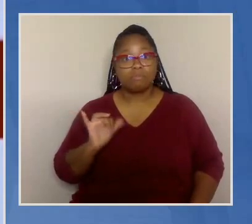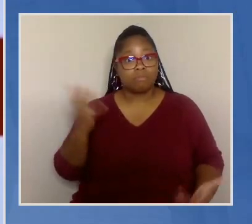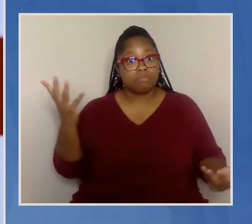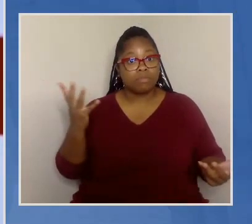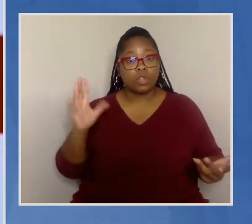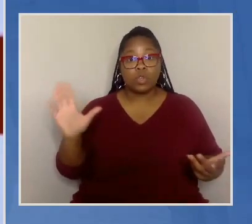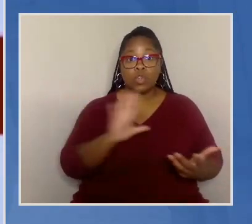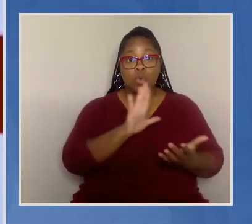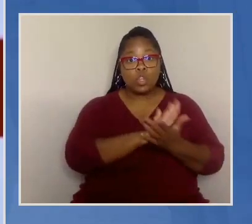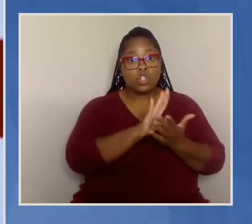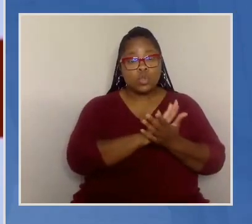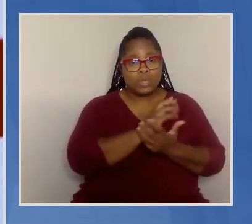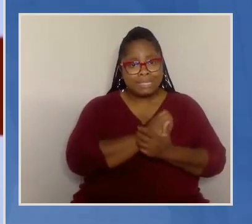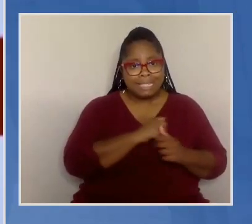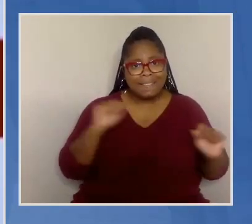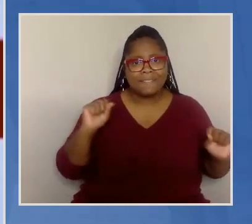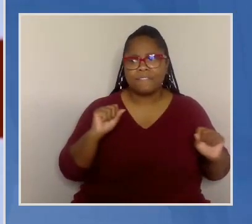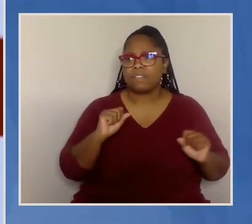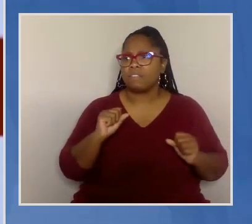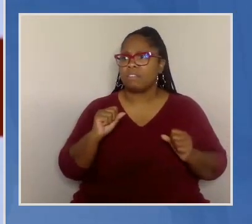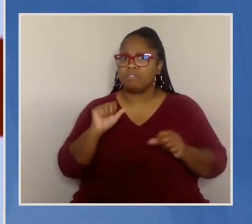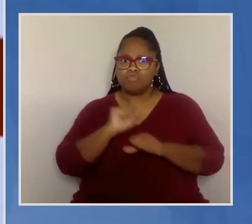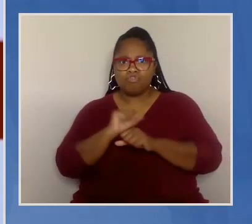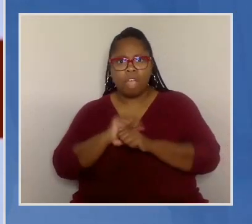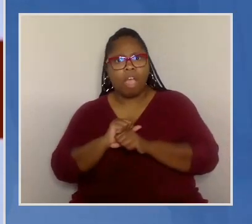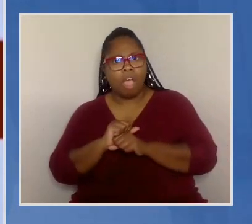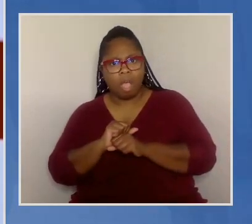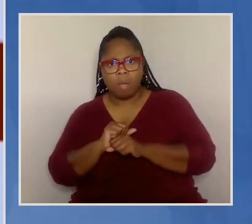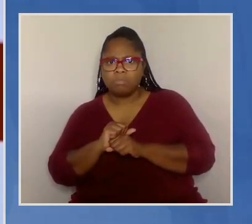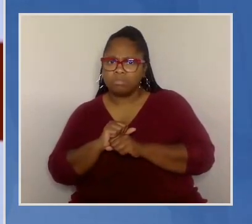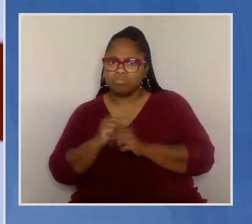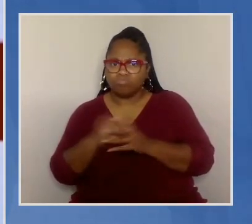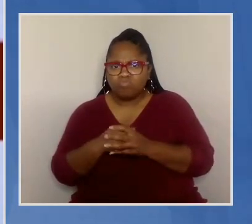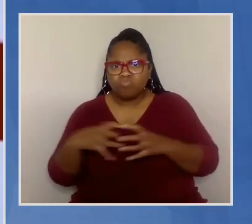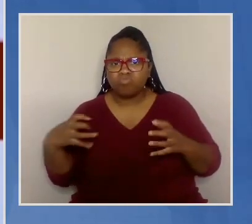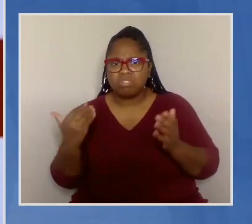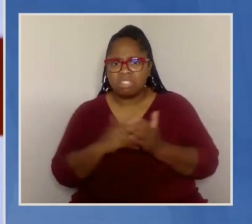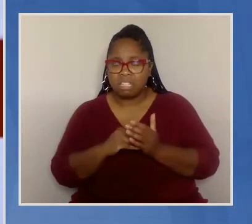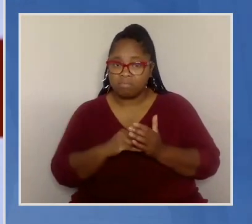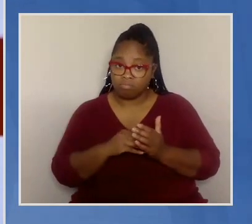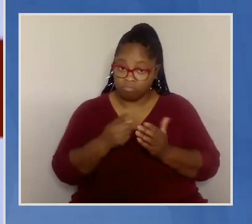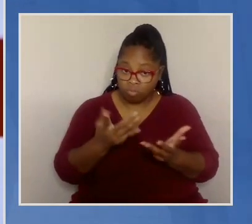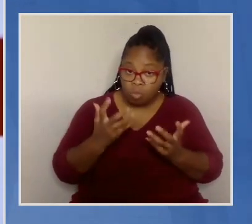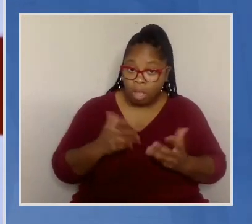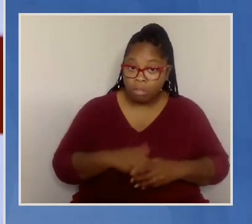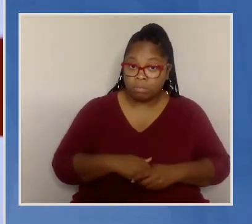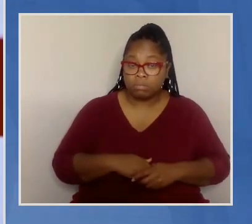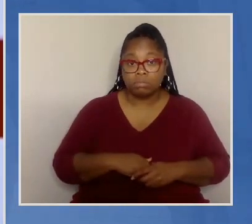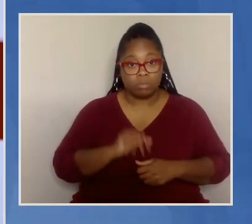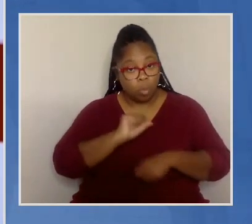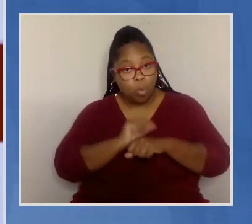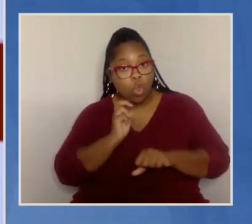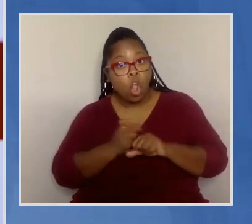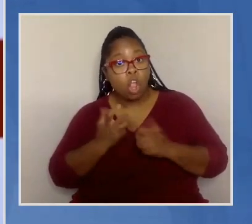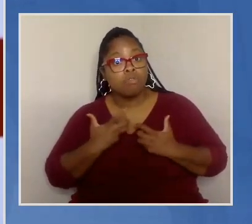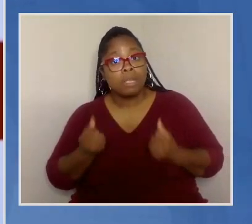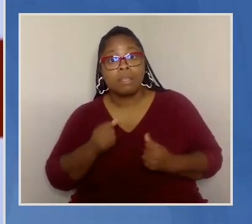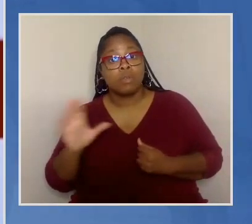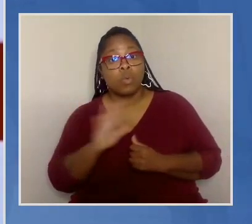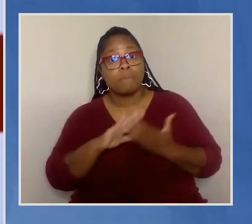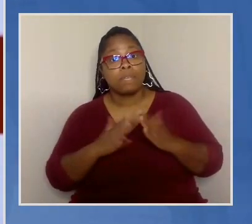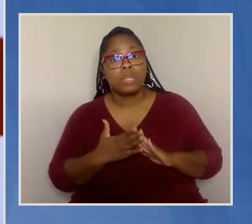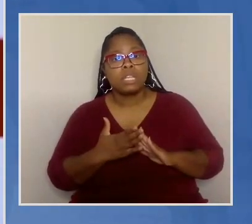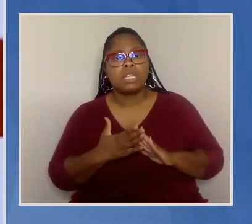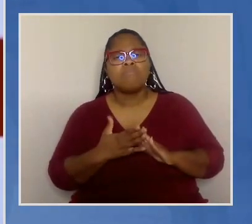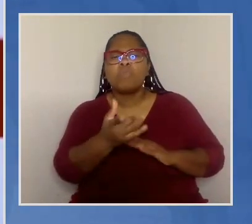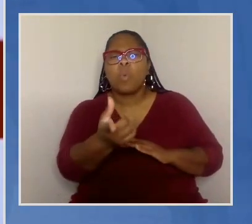that your schools are safe or to bring back jobs? How hard would you work to heal your community? What would